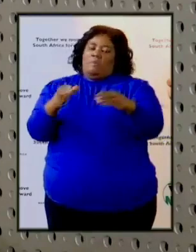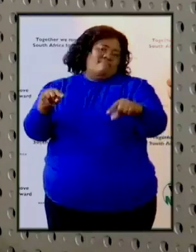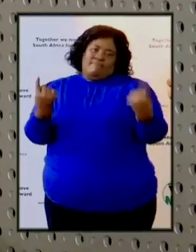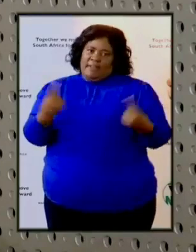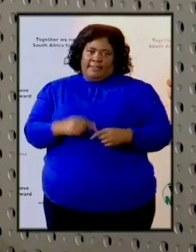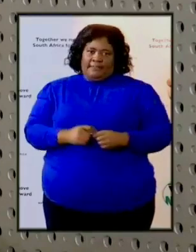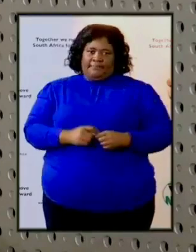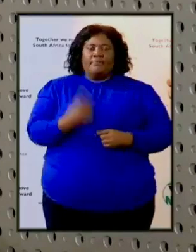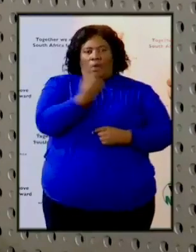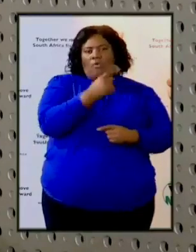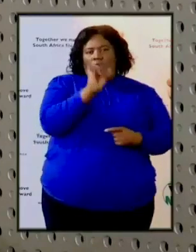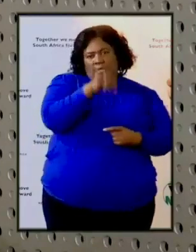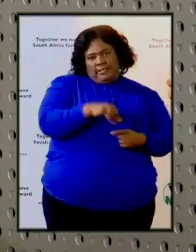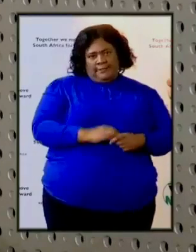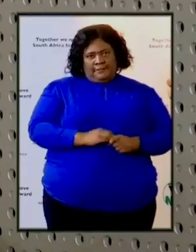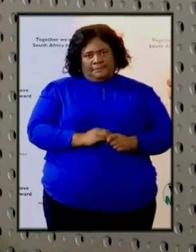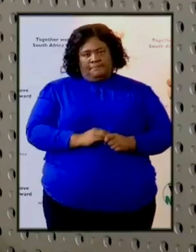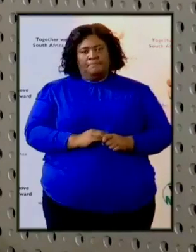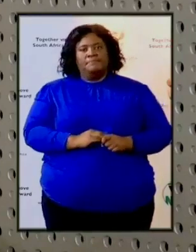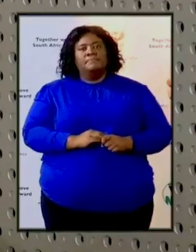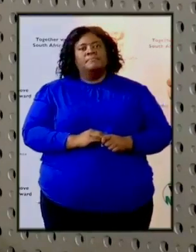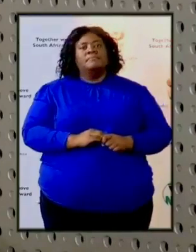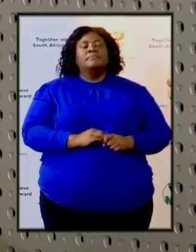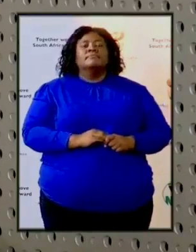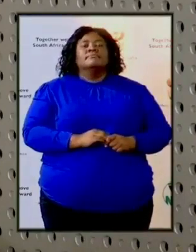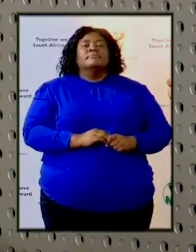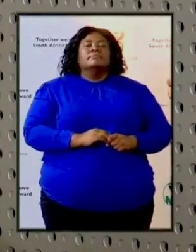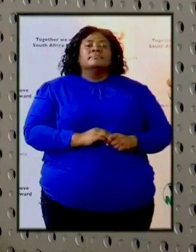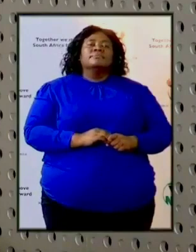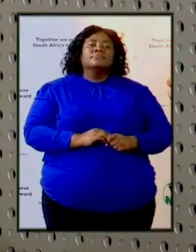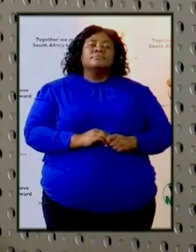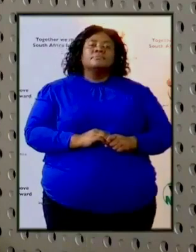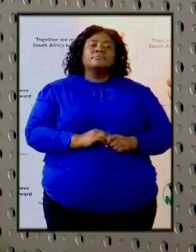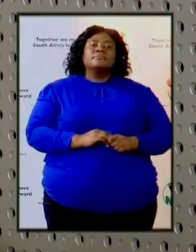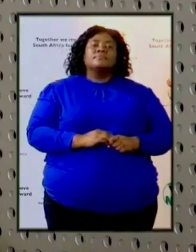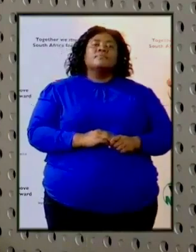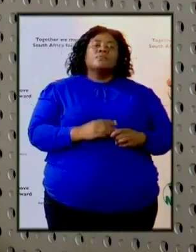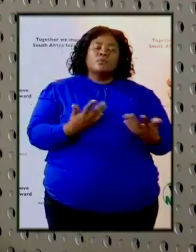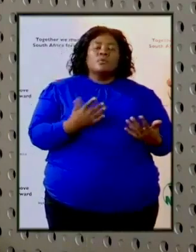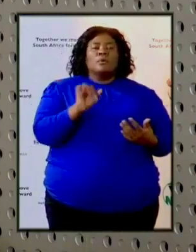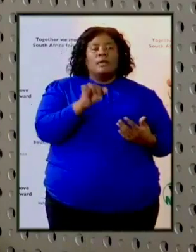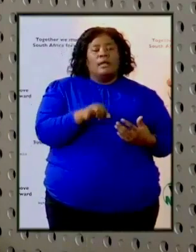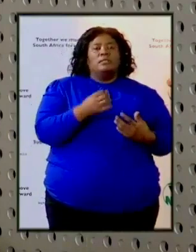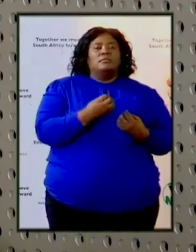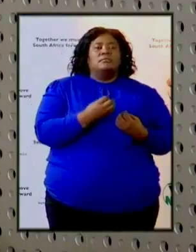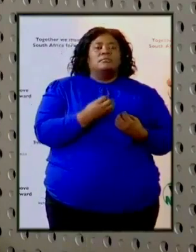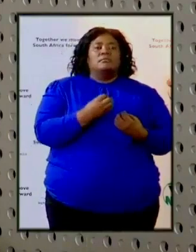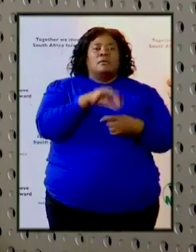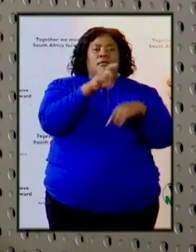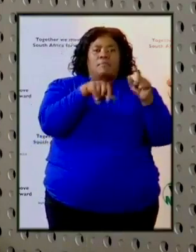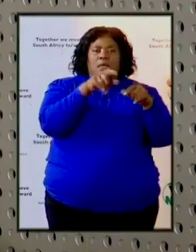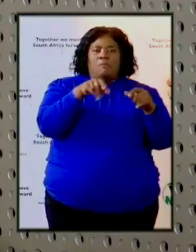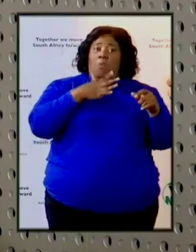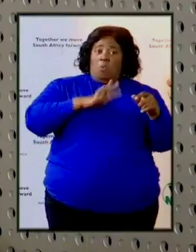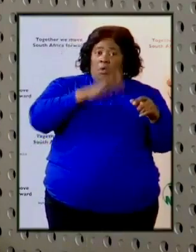So that is about the exercise that so many people were longing